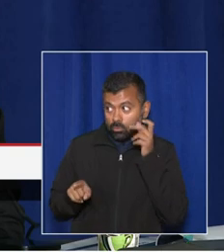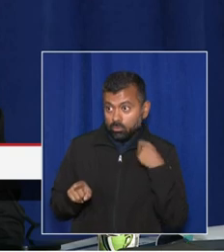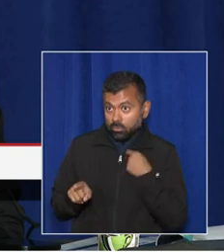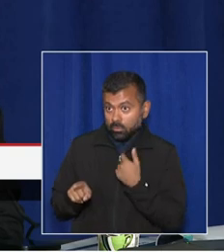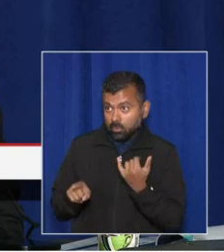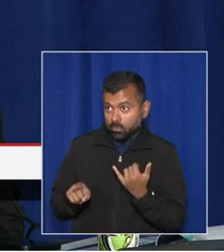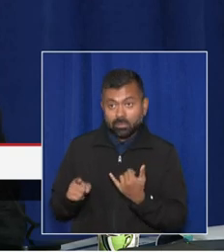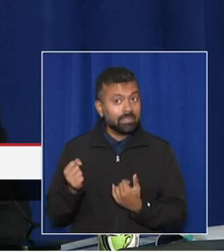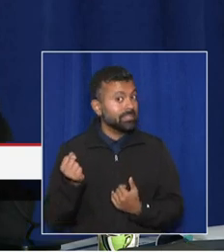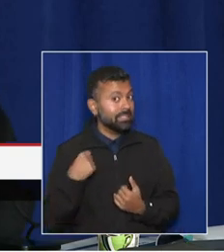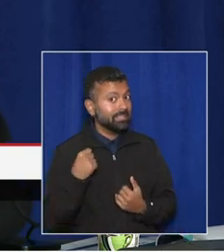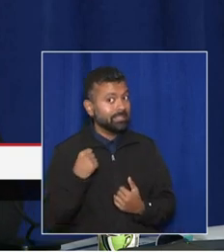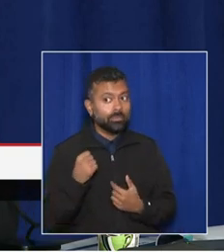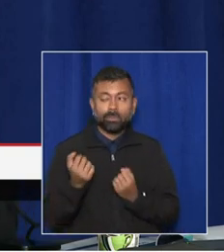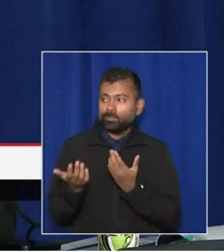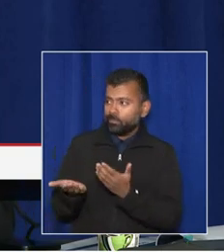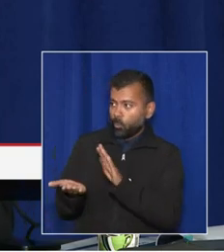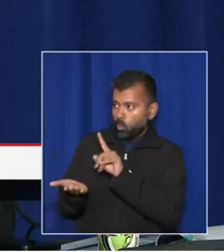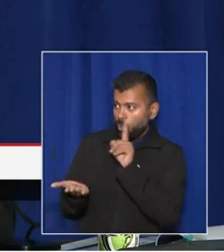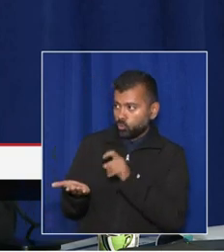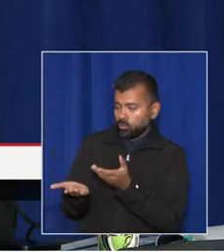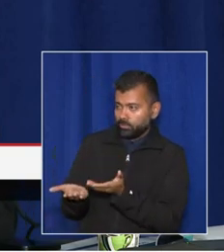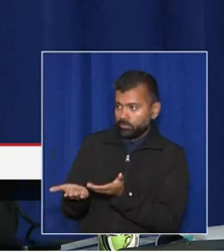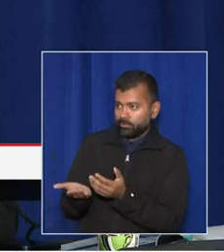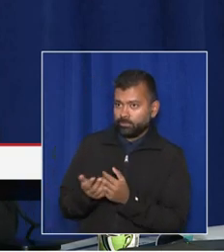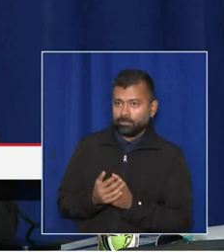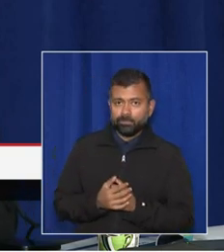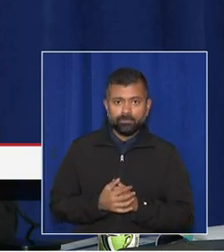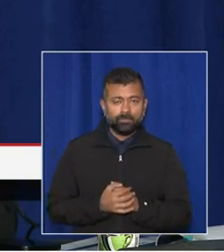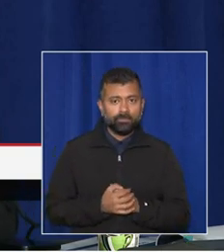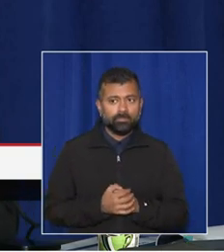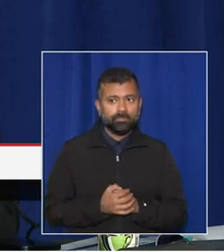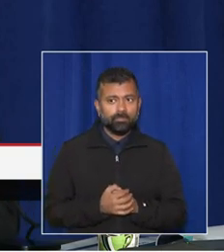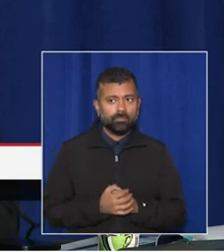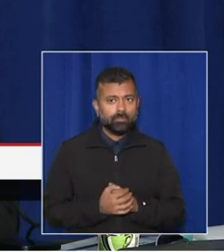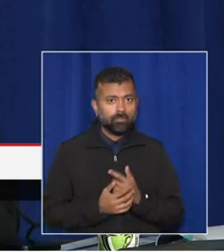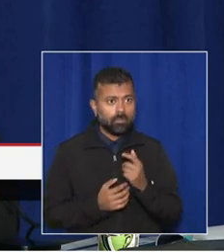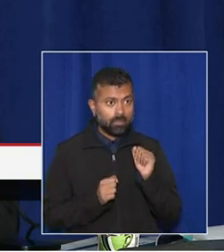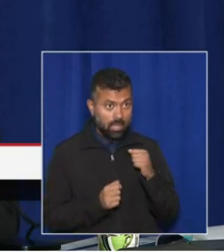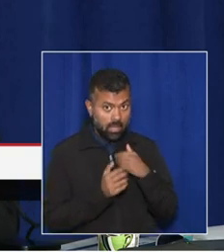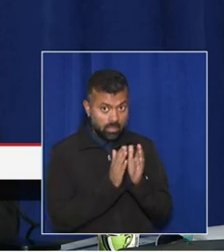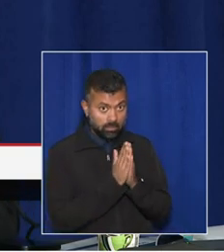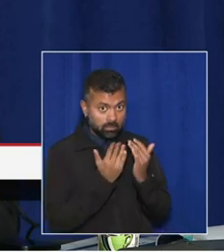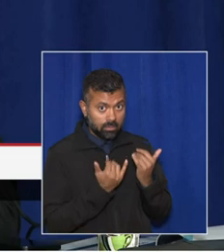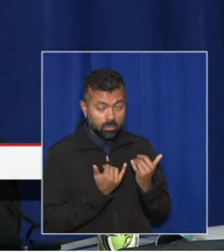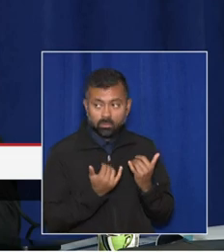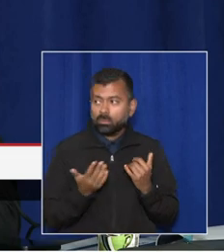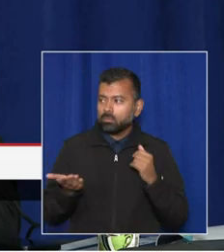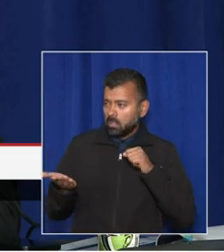Great. You can ask your question. I can ask now? Yes, go ahead, Go Andre. ahead, We can hear you. Andre.